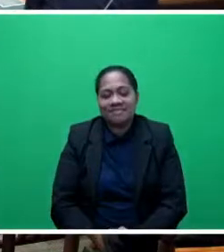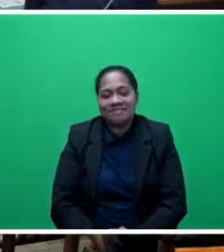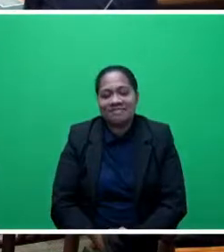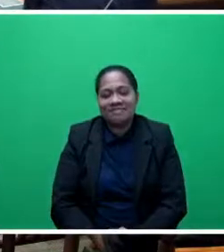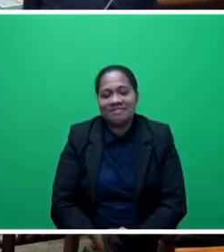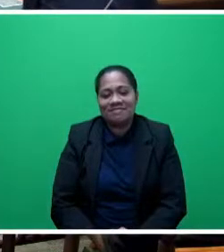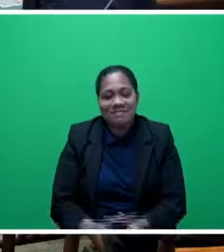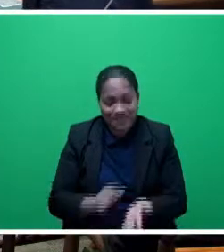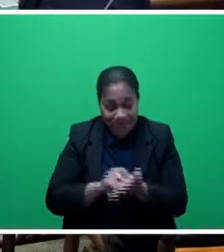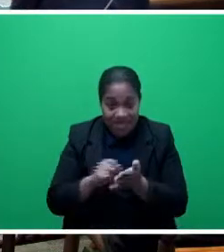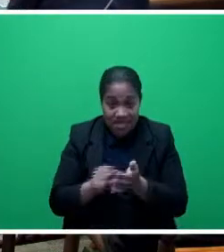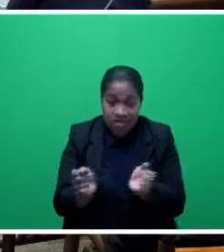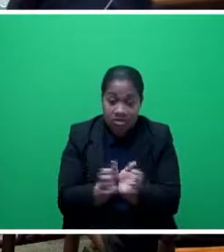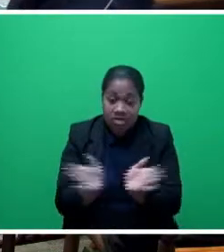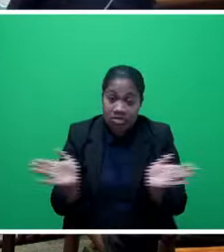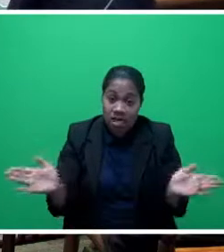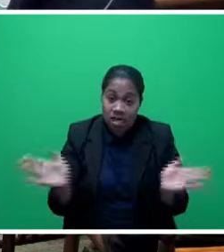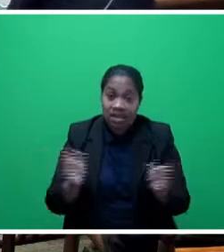Secretary General.